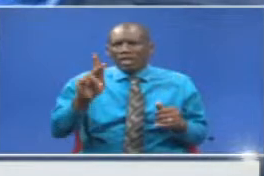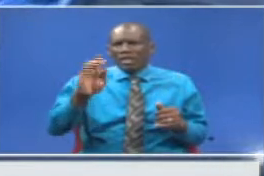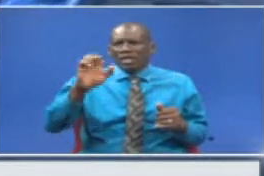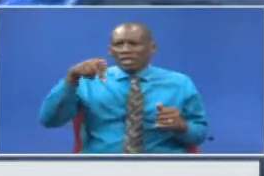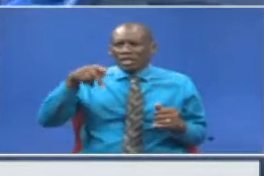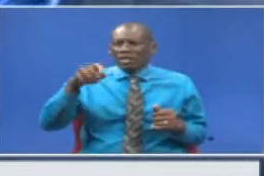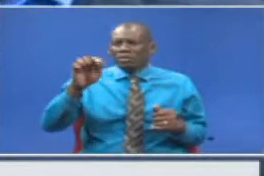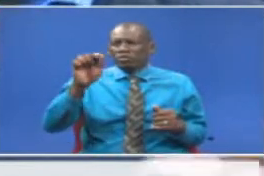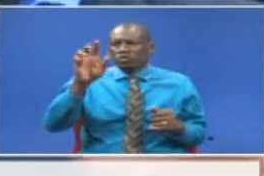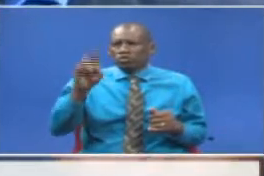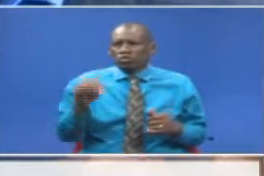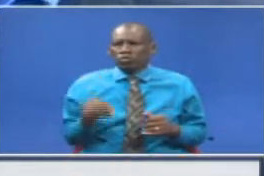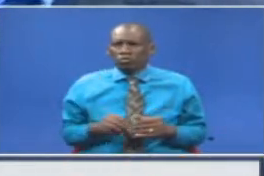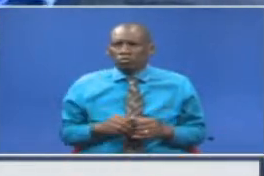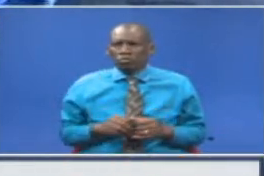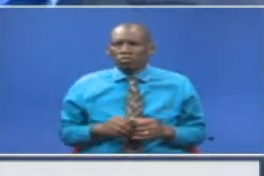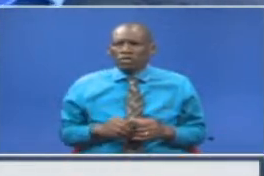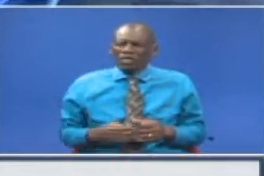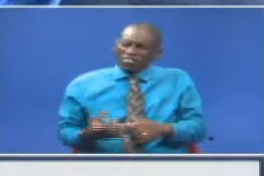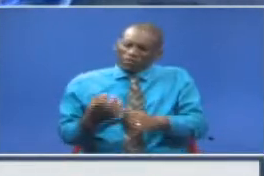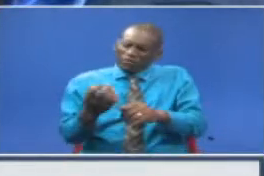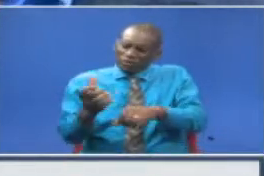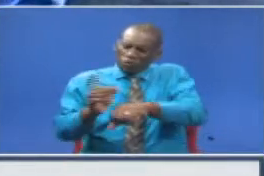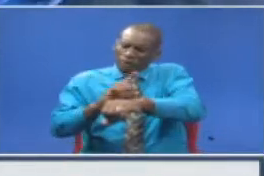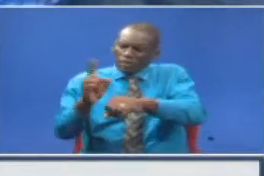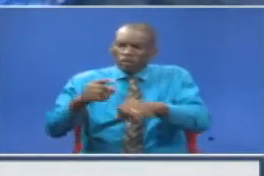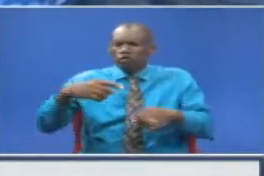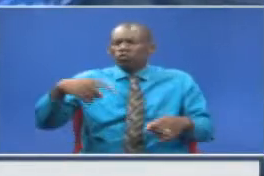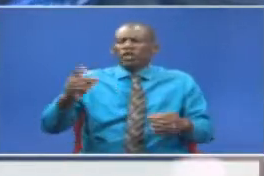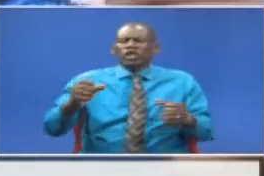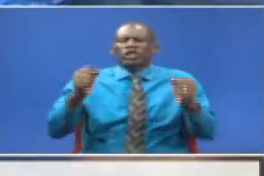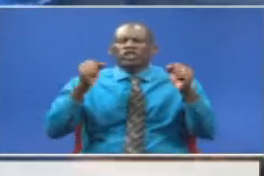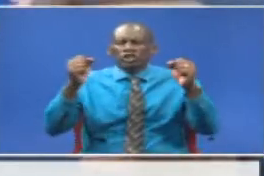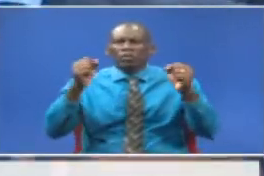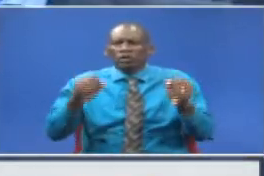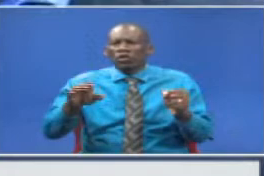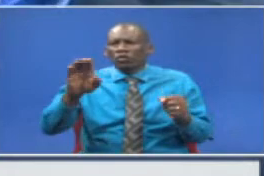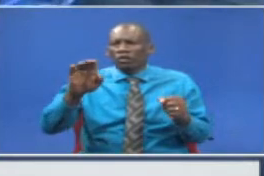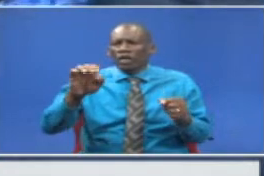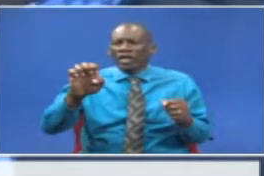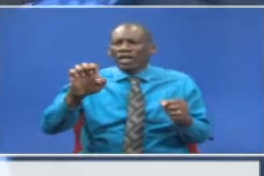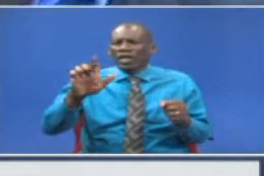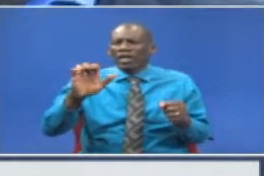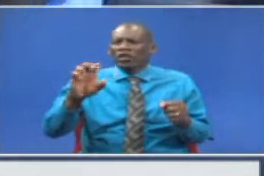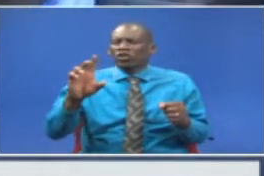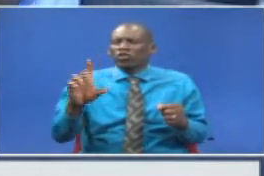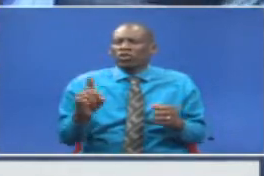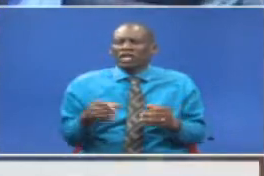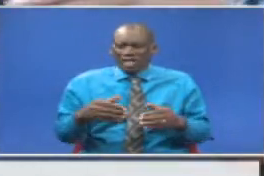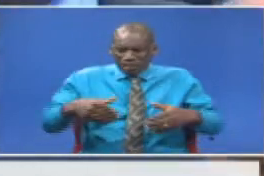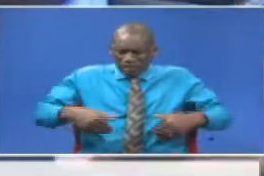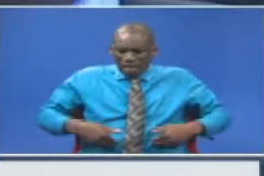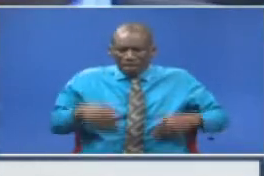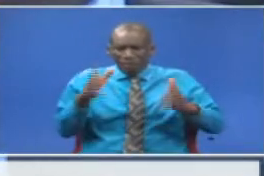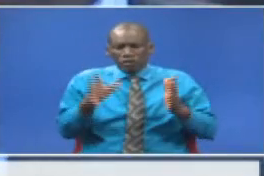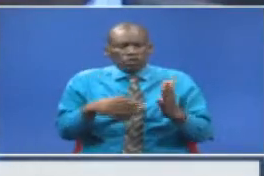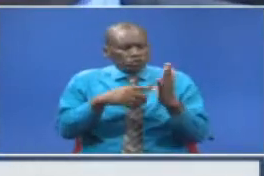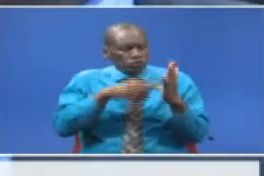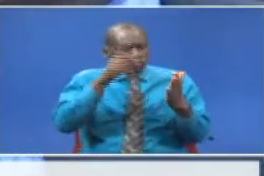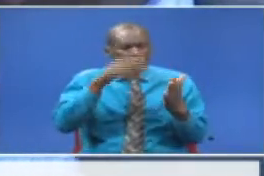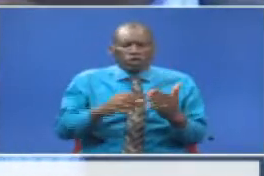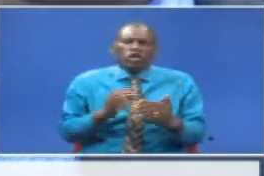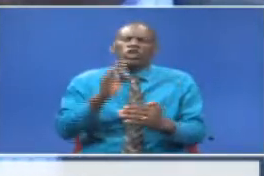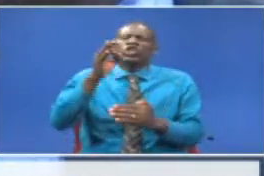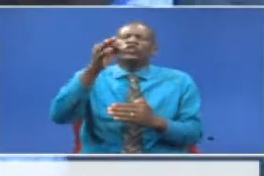ambaye imesalia tu sekunde chache aweze kufunja rekodi, na akiwa ni mkimbiaji mdogo, hiyo inaashiria kwamba sehemu zake za